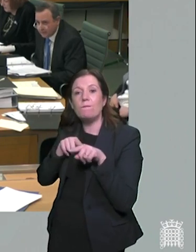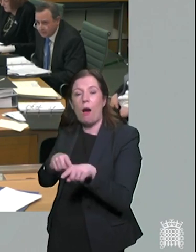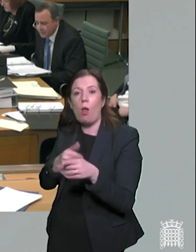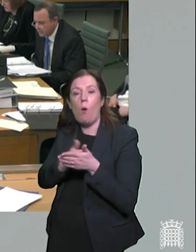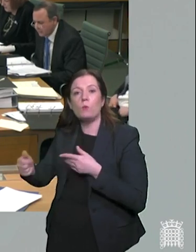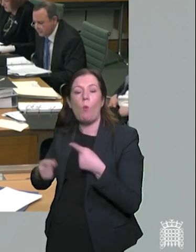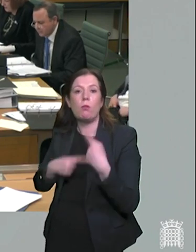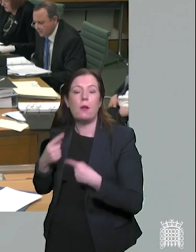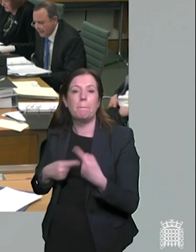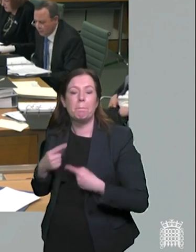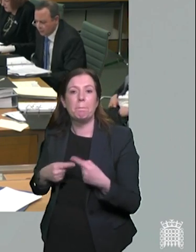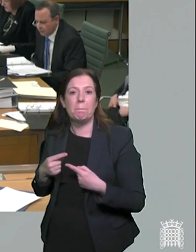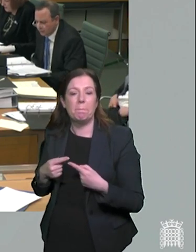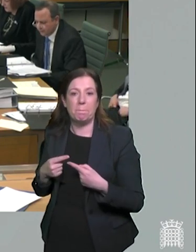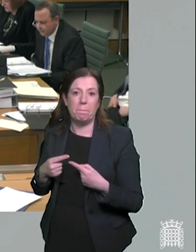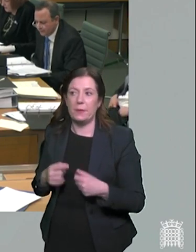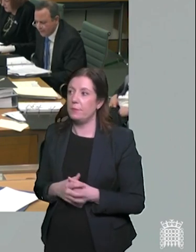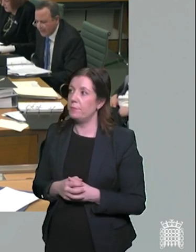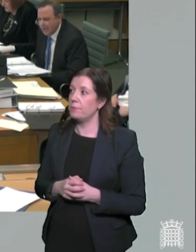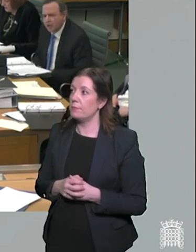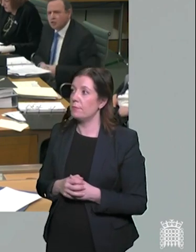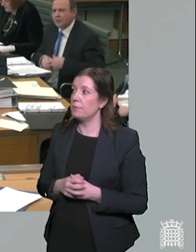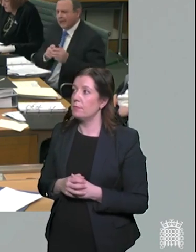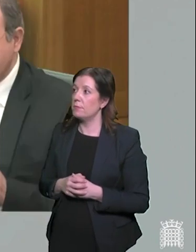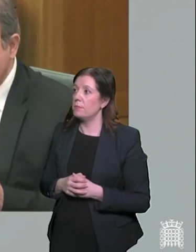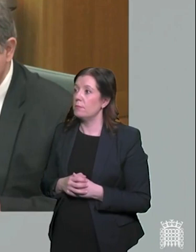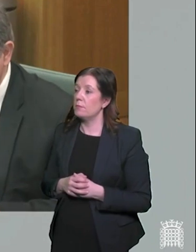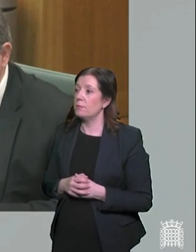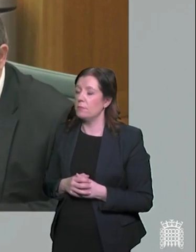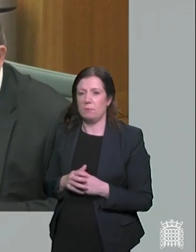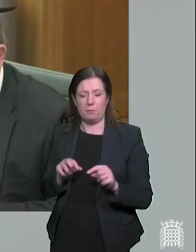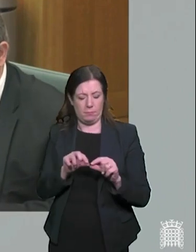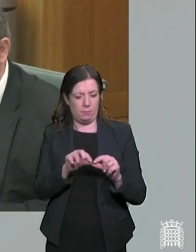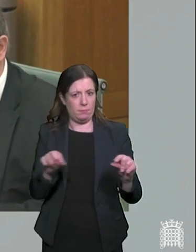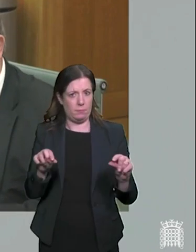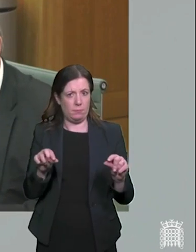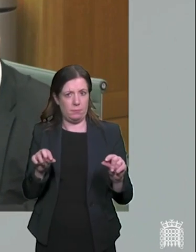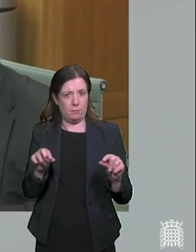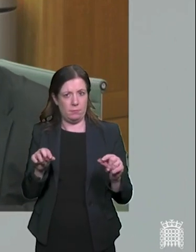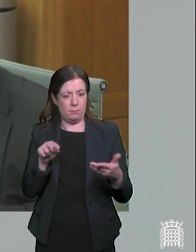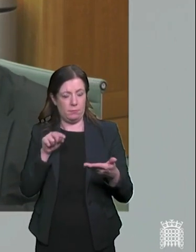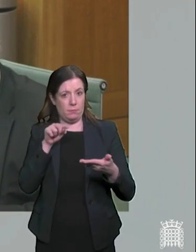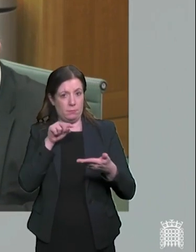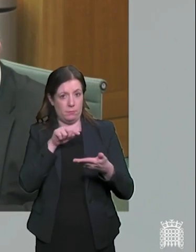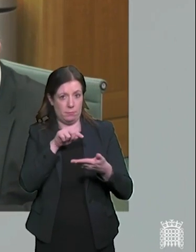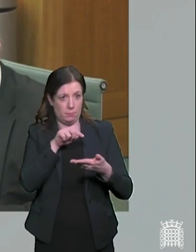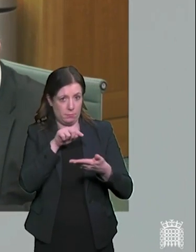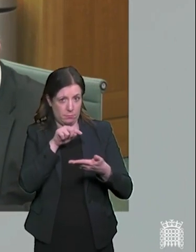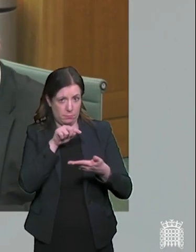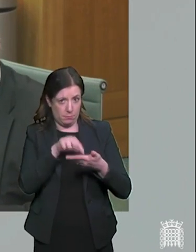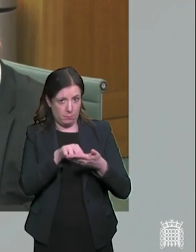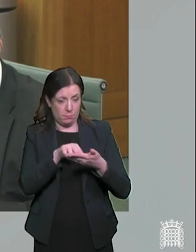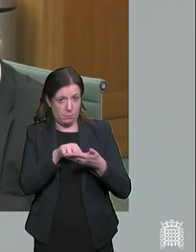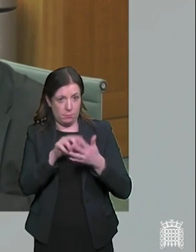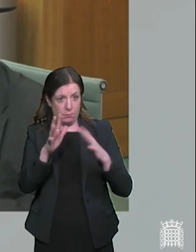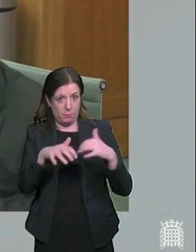all times," end quote. So that line, Mr. Johnson, the assurance that you relied on in